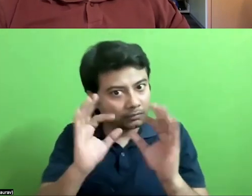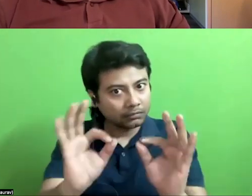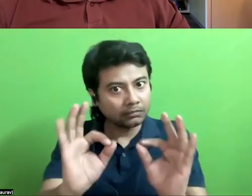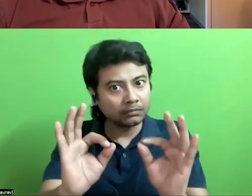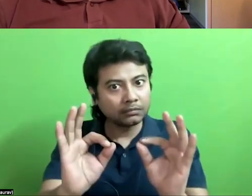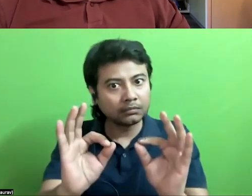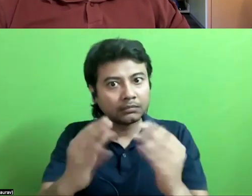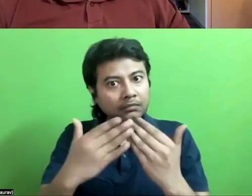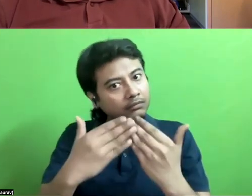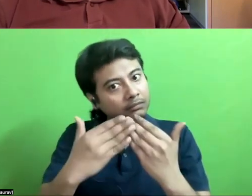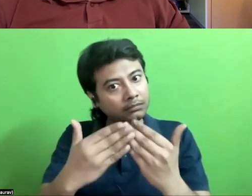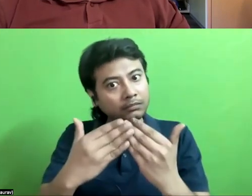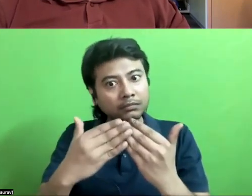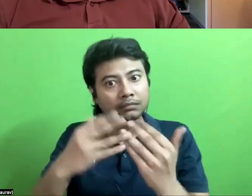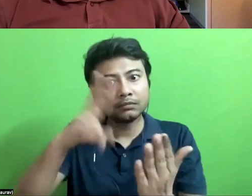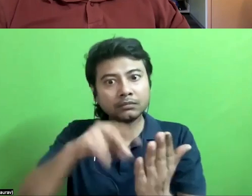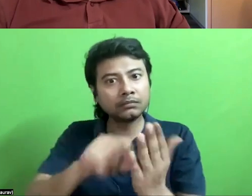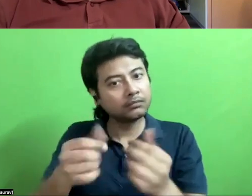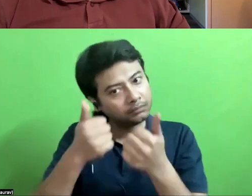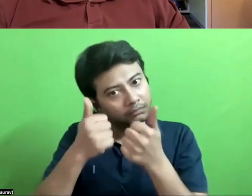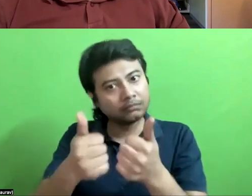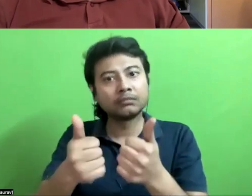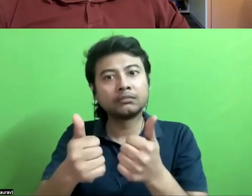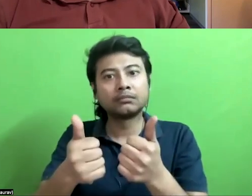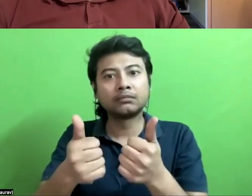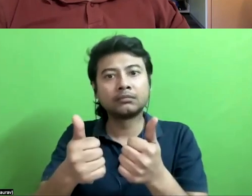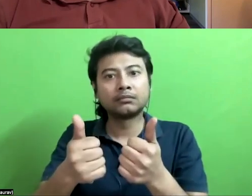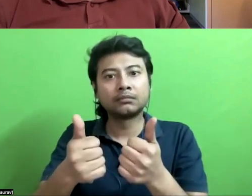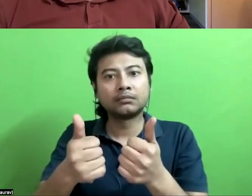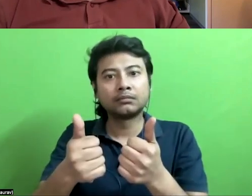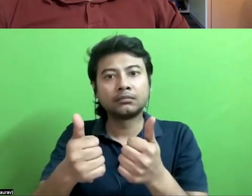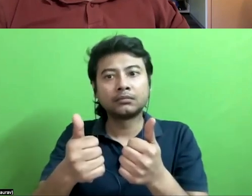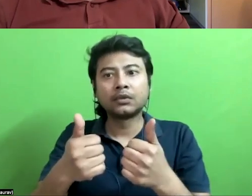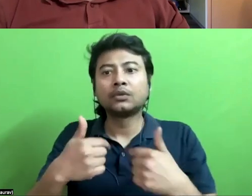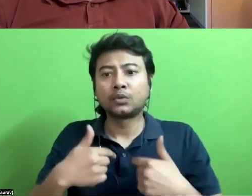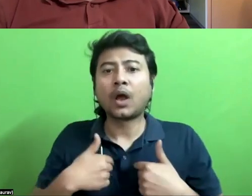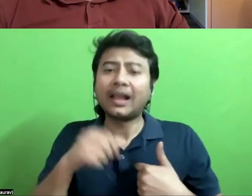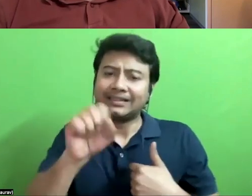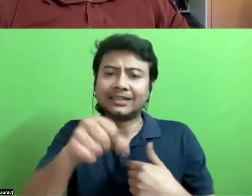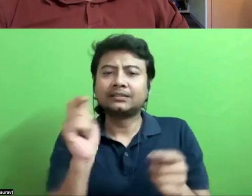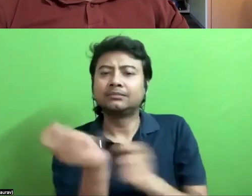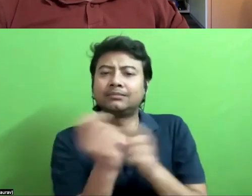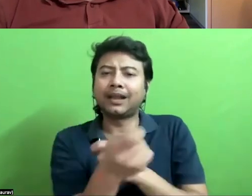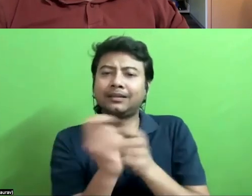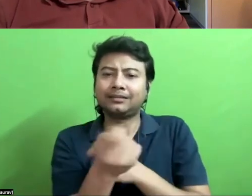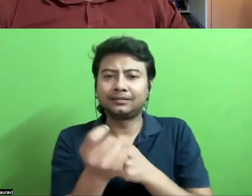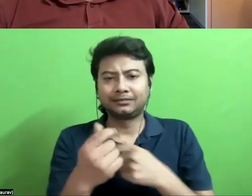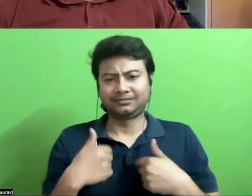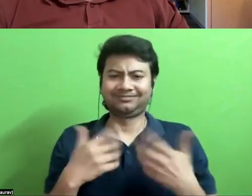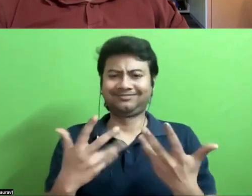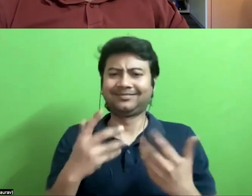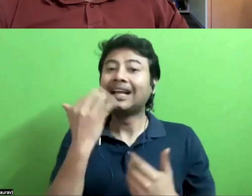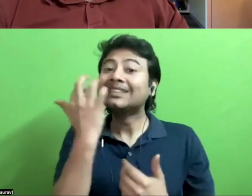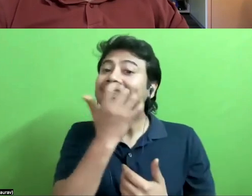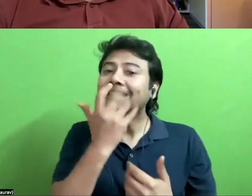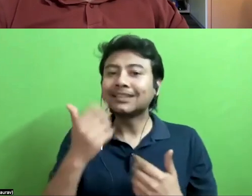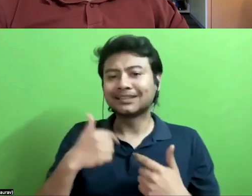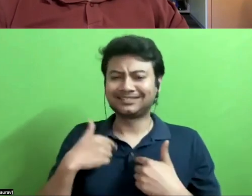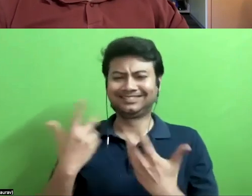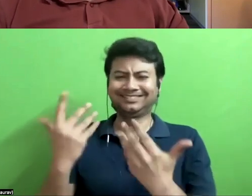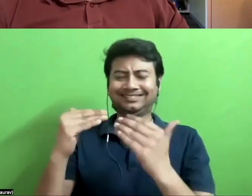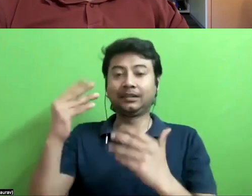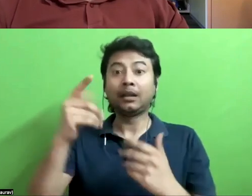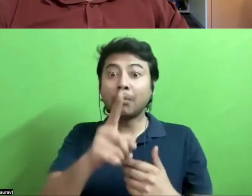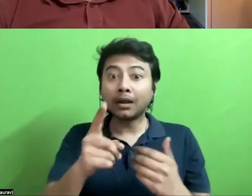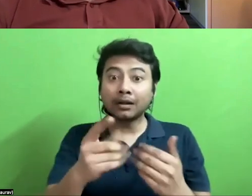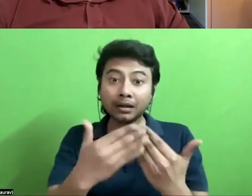I'm all, and I always felt, that I cannot bat as great as Sachin, but I can easily top the class as well as anybody else. So I'm